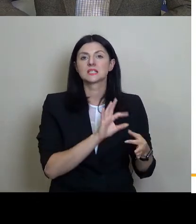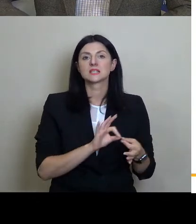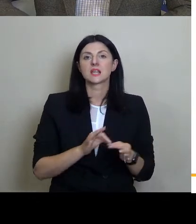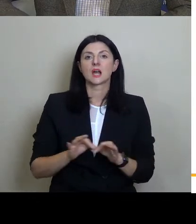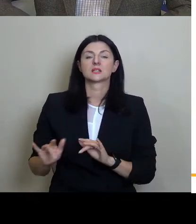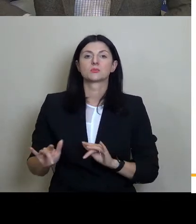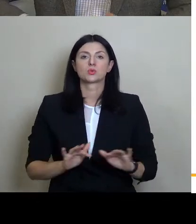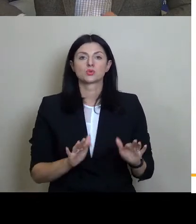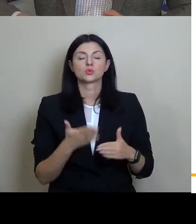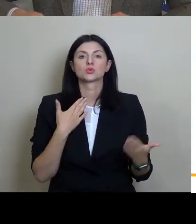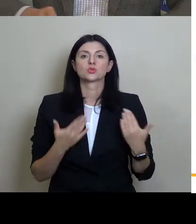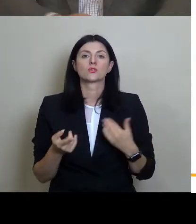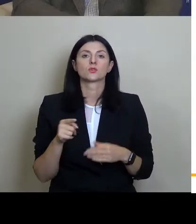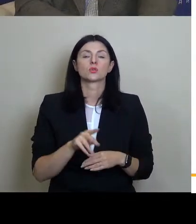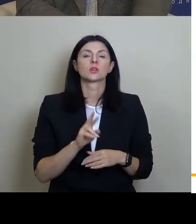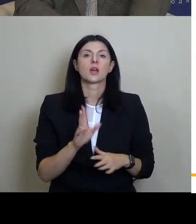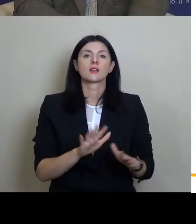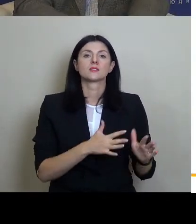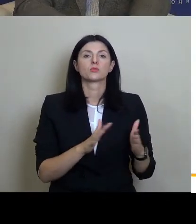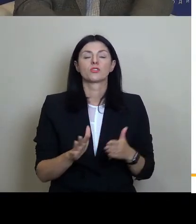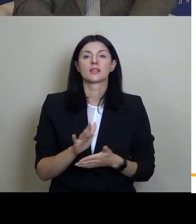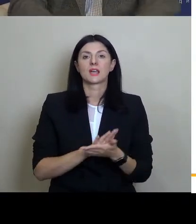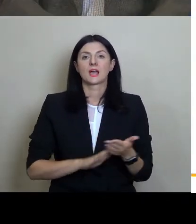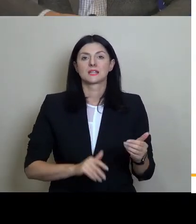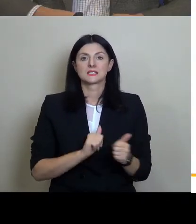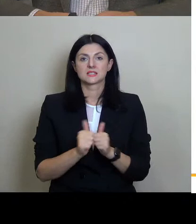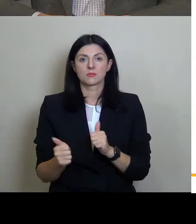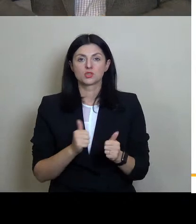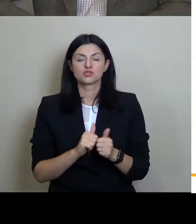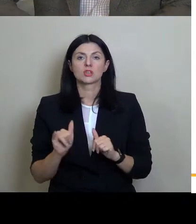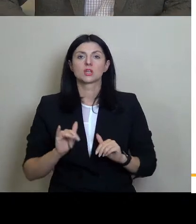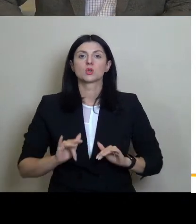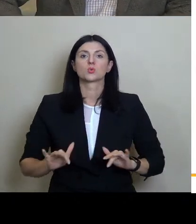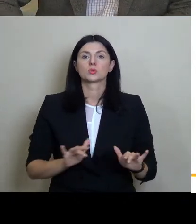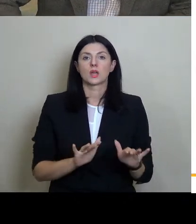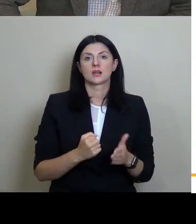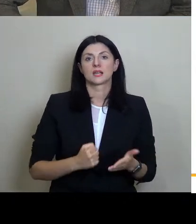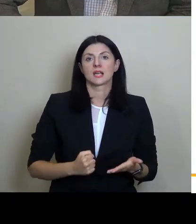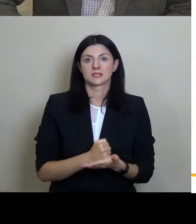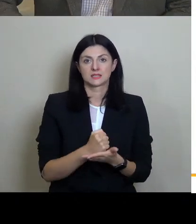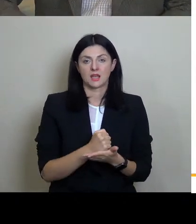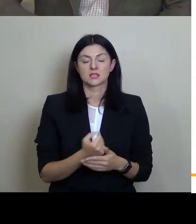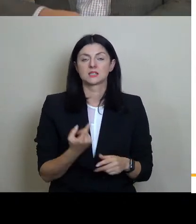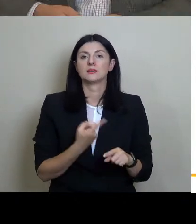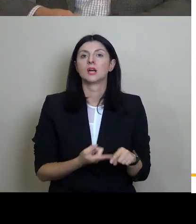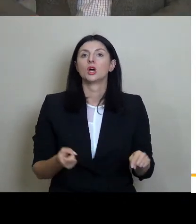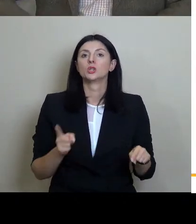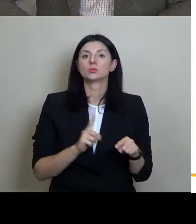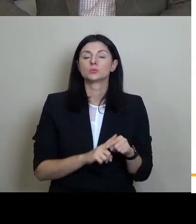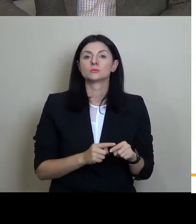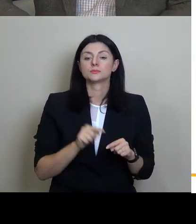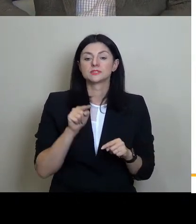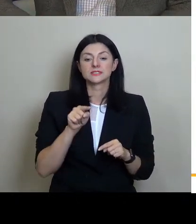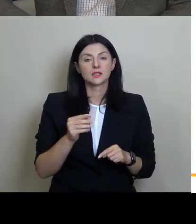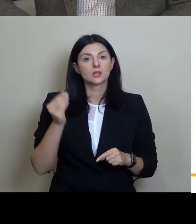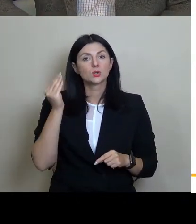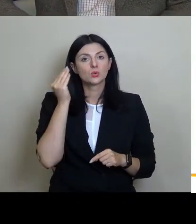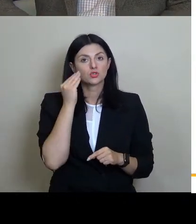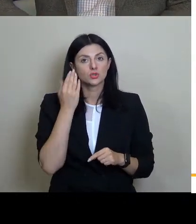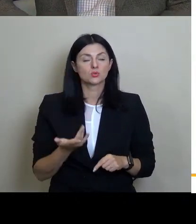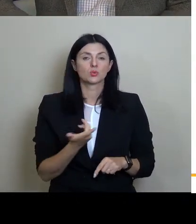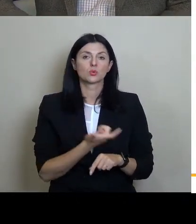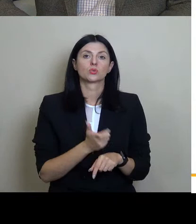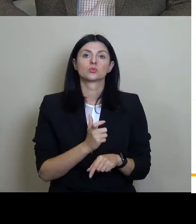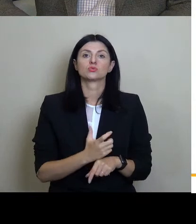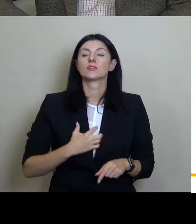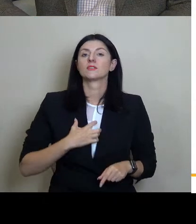the detailed procedures as to how the movement of the candidates is going to be